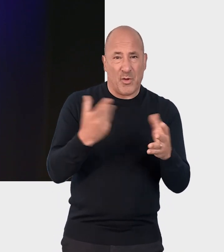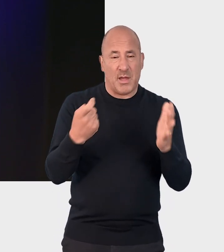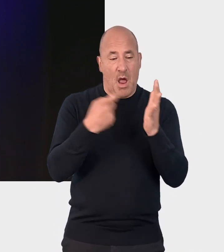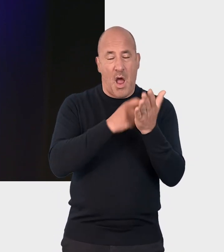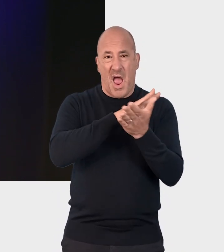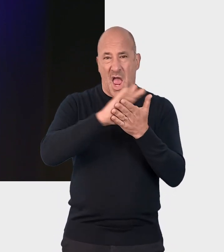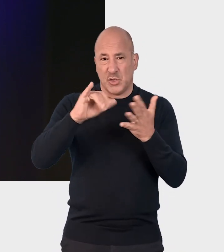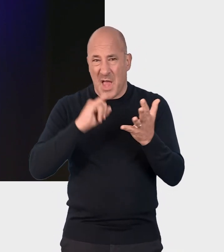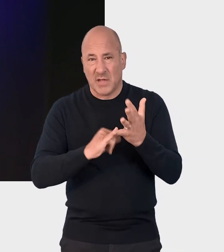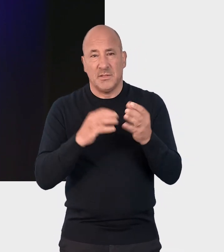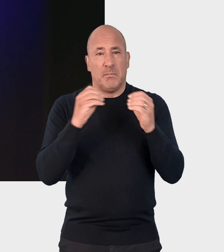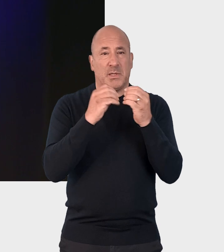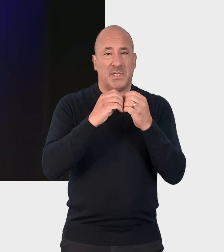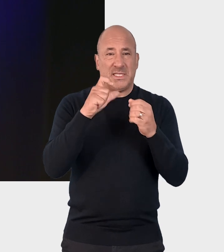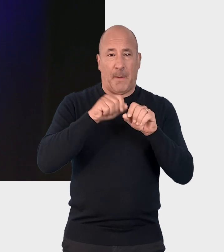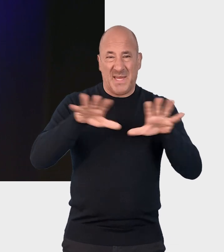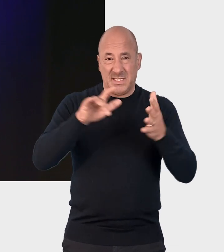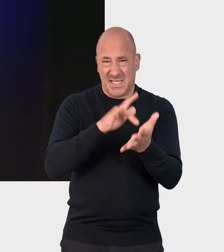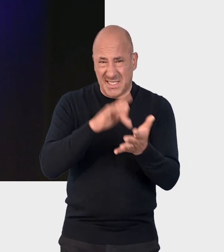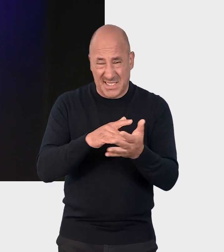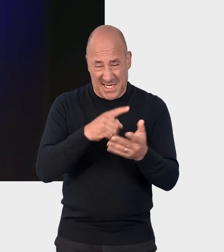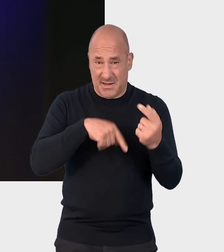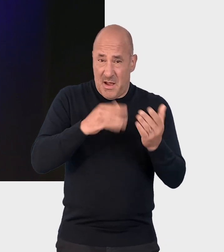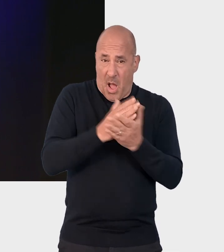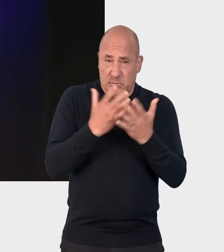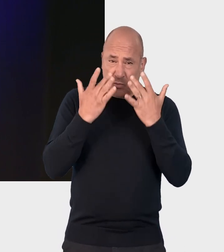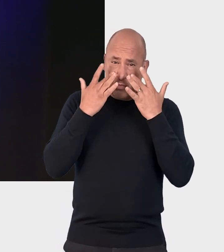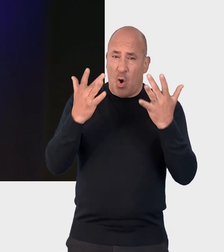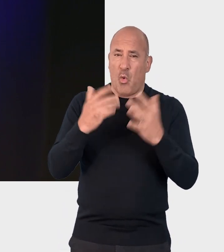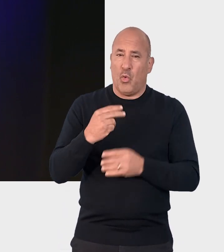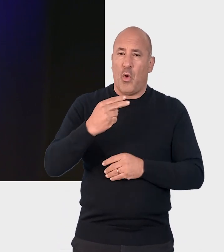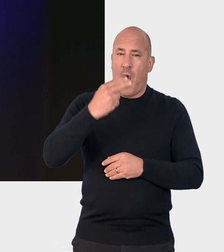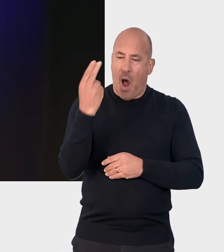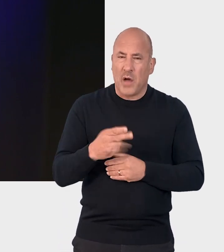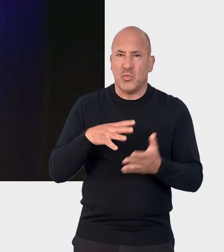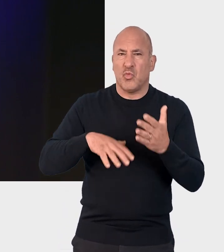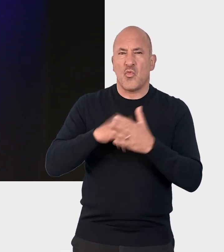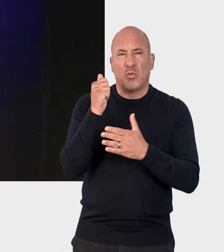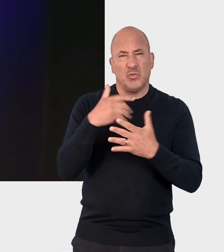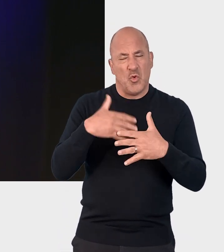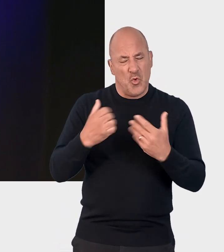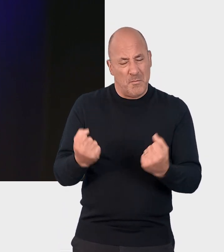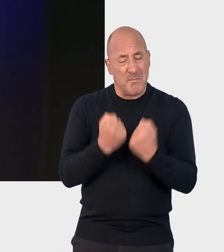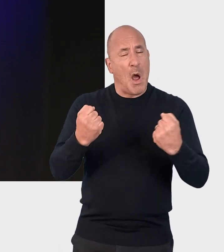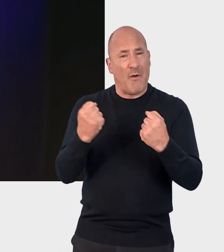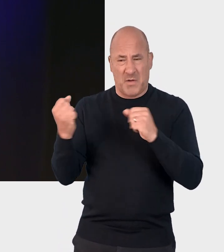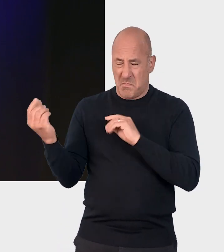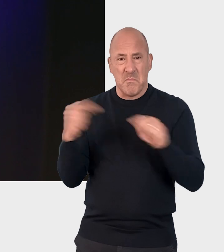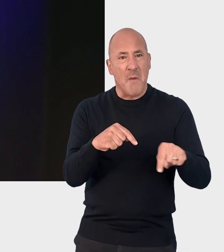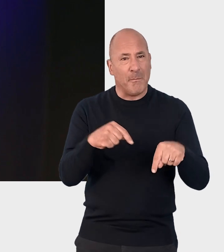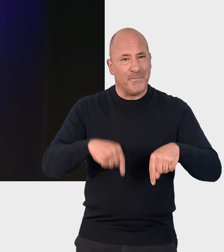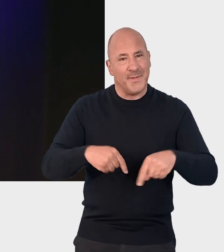to institutions like the Lowry, RHS, the BBC, Media City, really does showcase